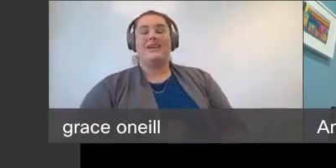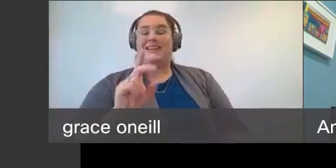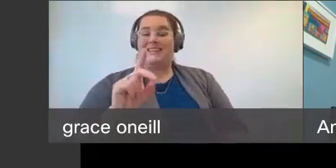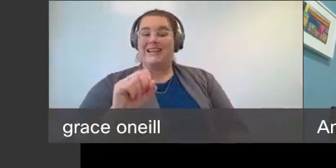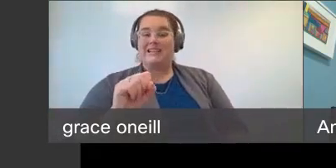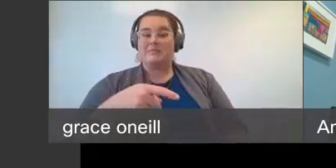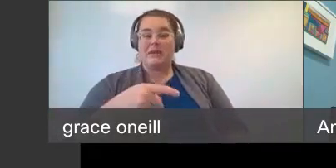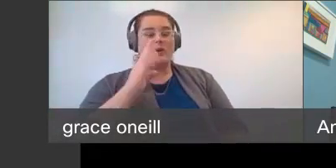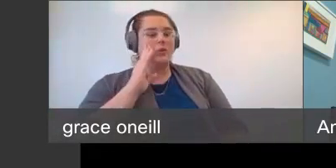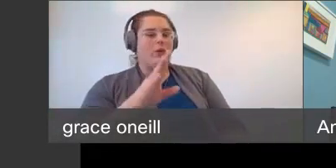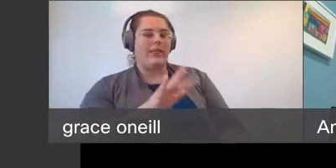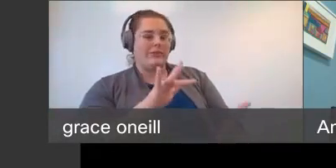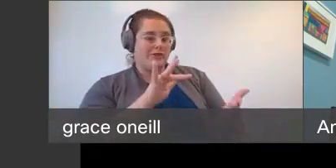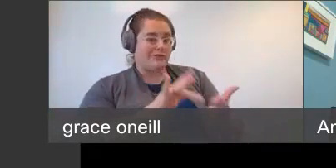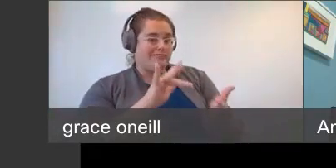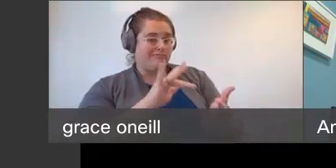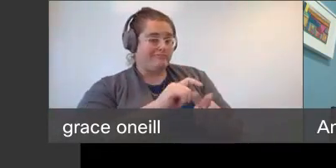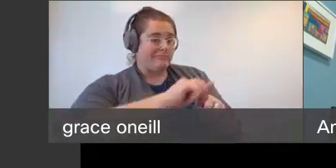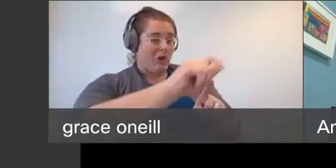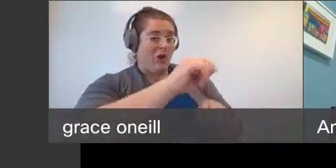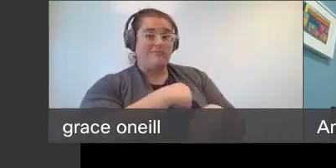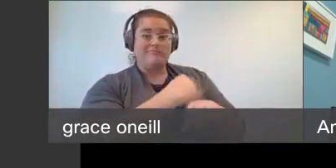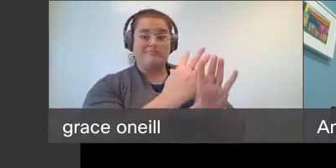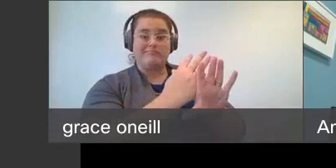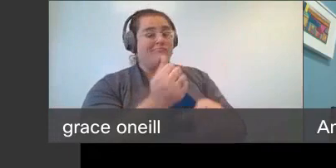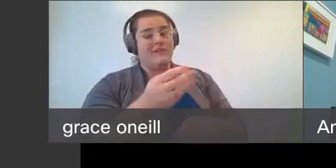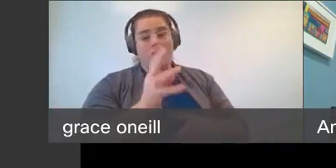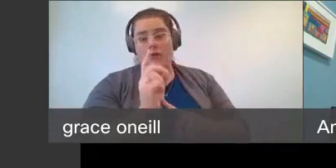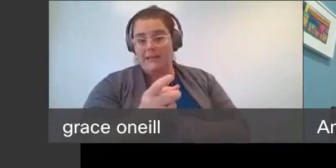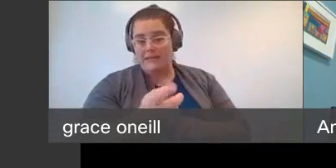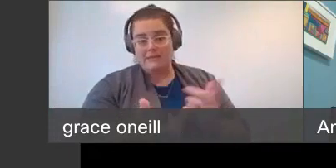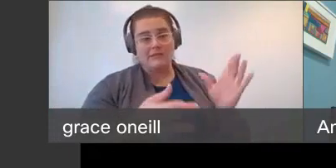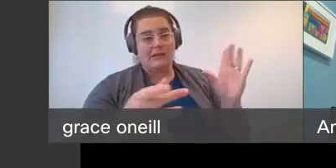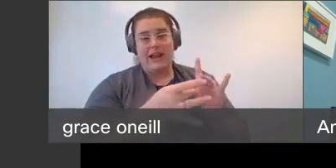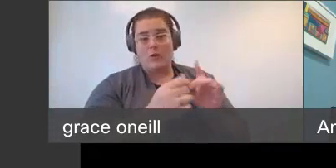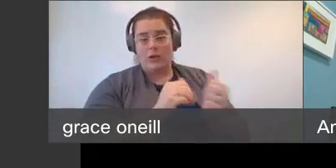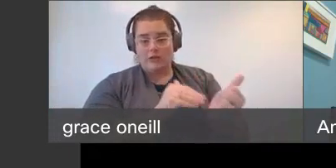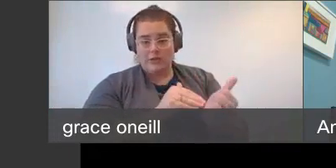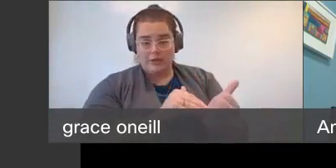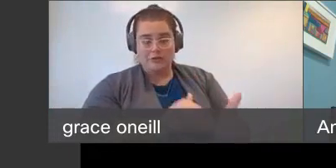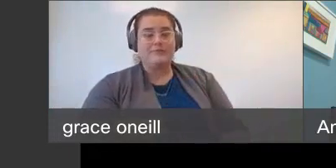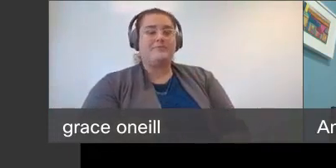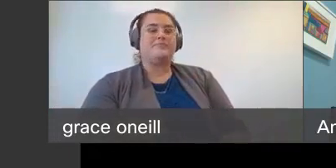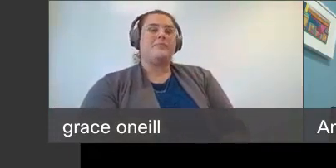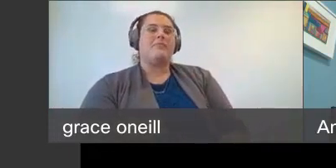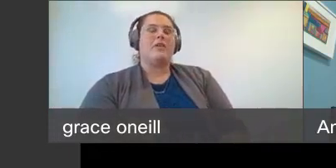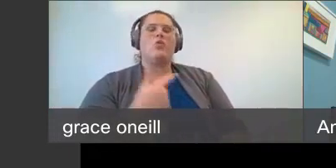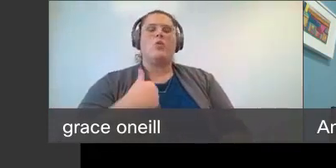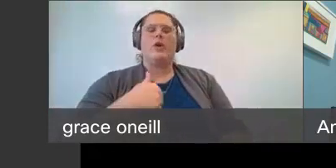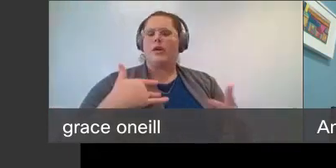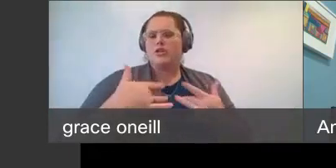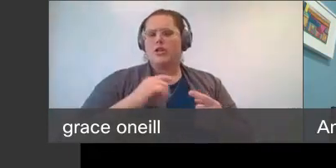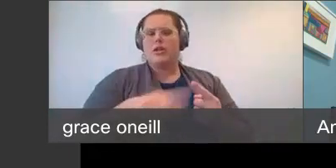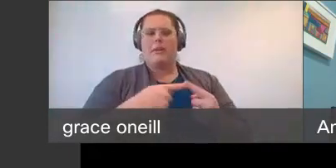consultation begins usually within minutes. And in this case, the thought was of there was an asthma exacerbation with a respiratory